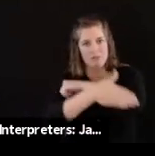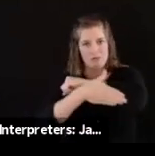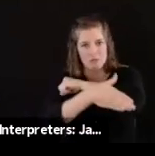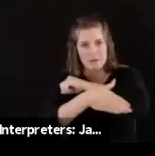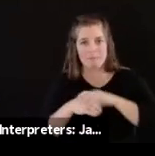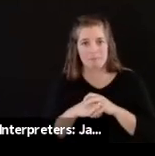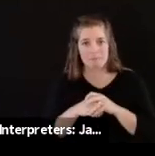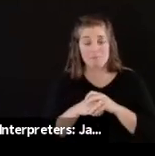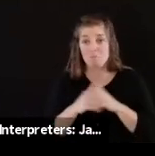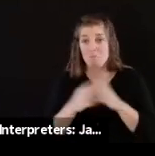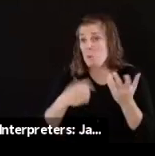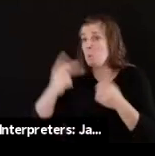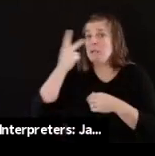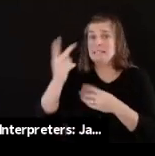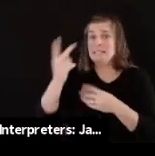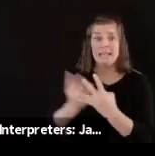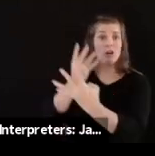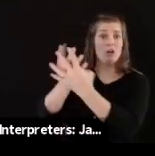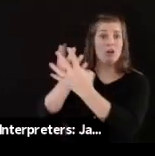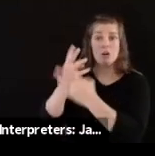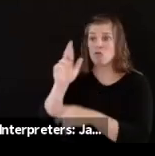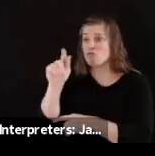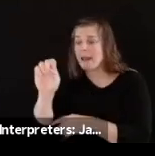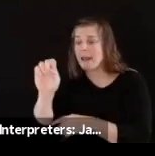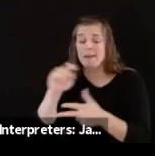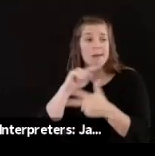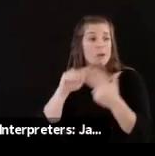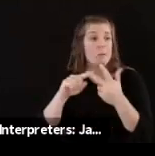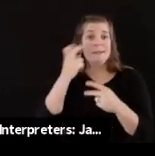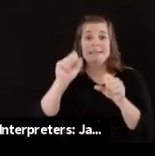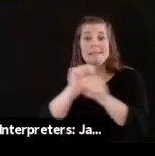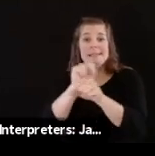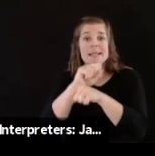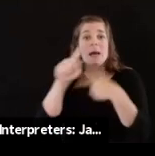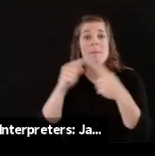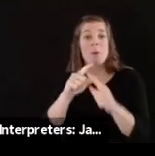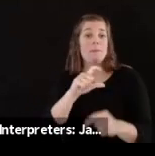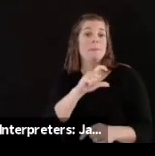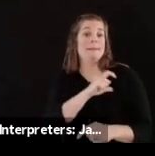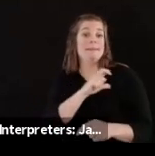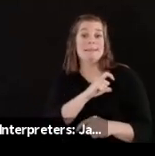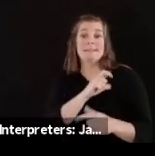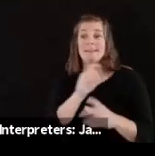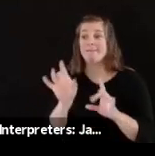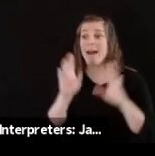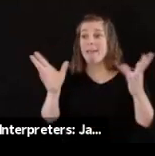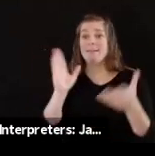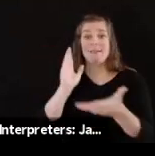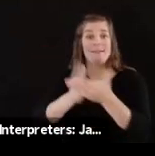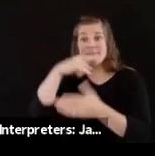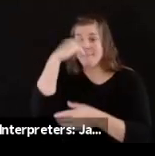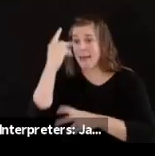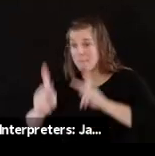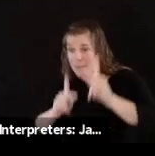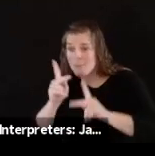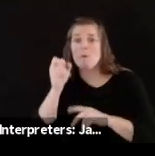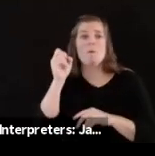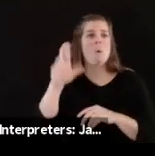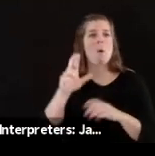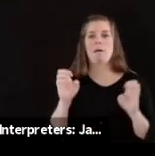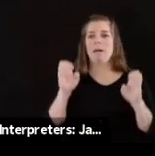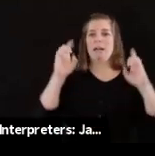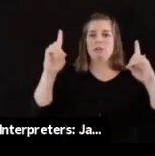at incarceration rates. We could look at statistics on police violence against Black people. We could look at the opportunity gap in education.